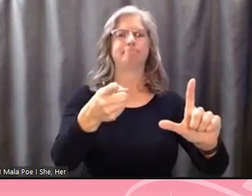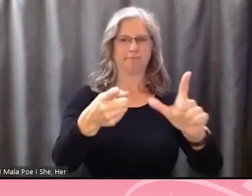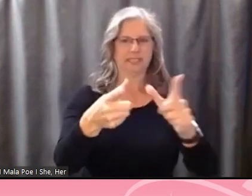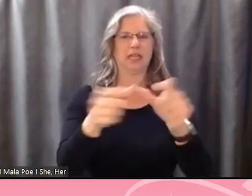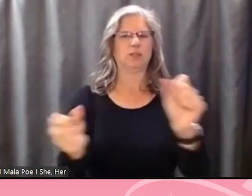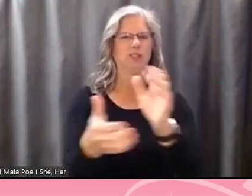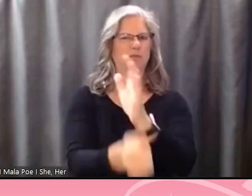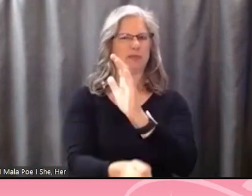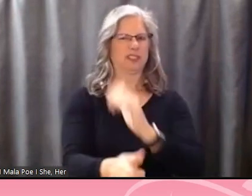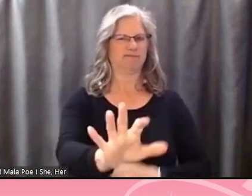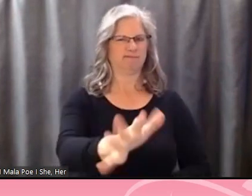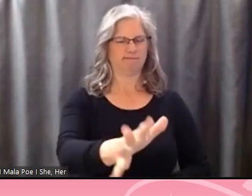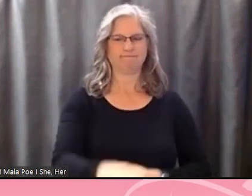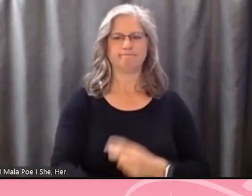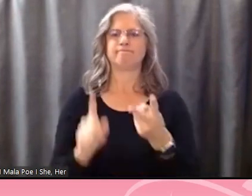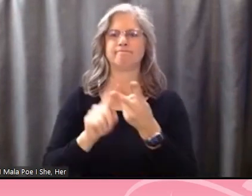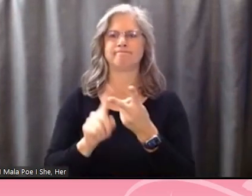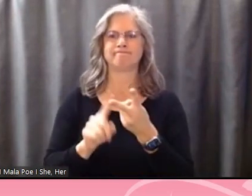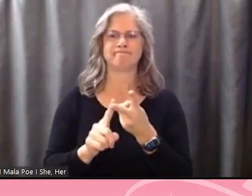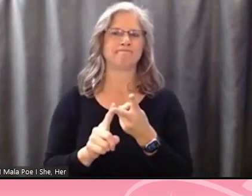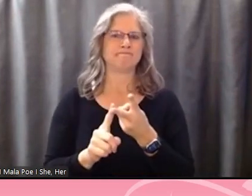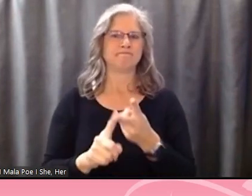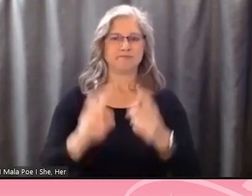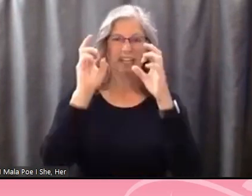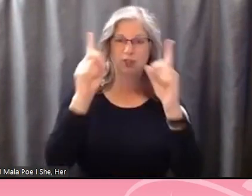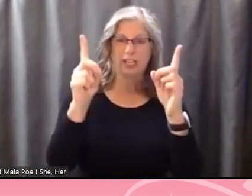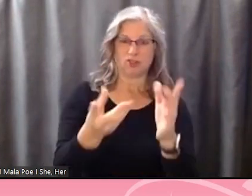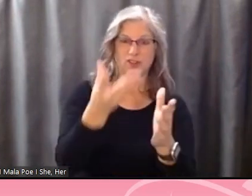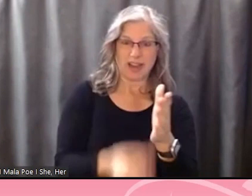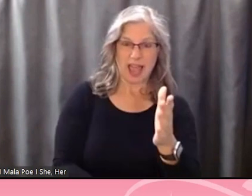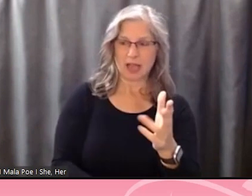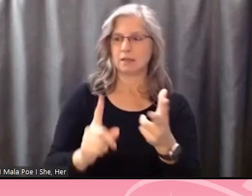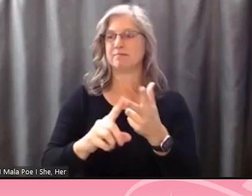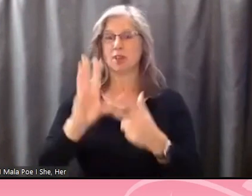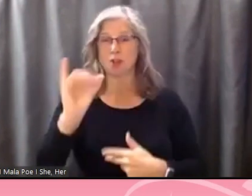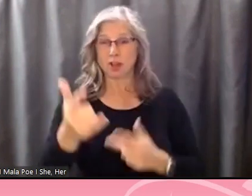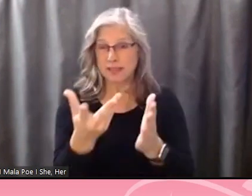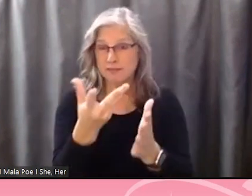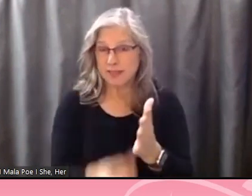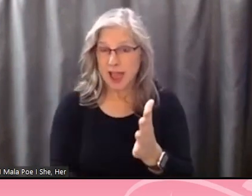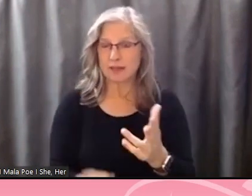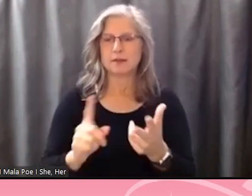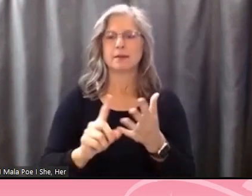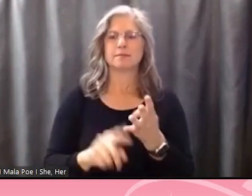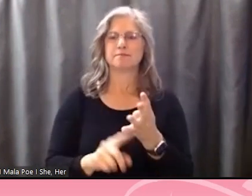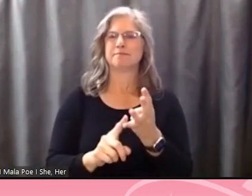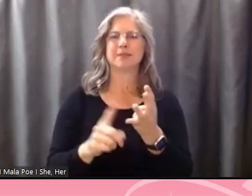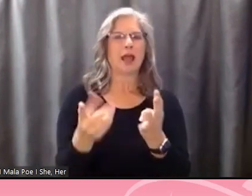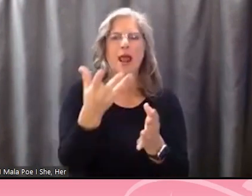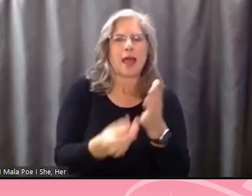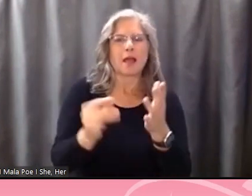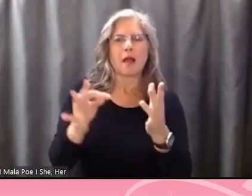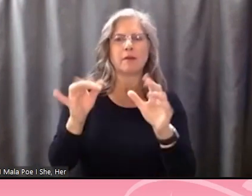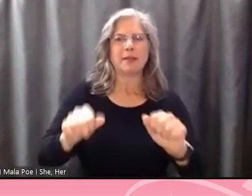lack, oftentimes as an educational lack or a cognitive lack, or a lack of the ability to